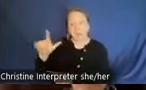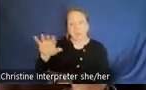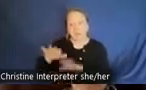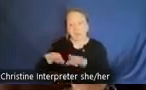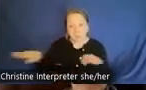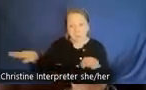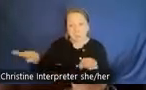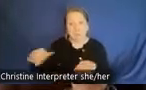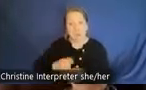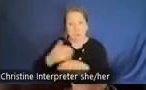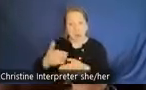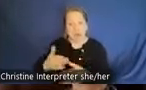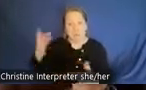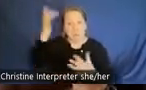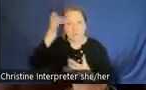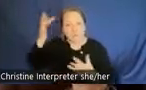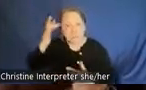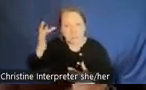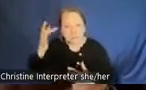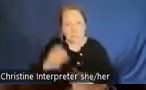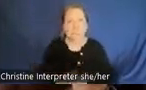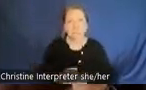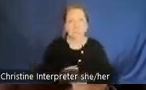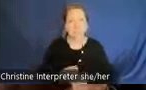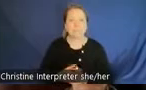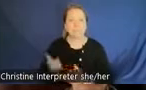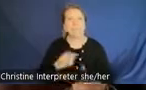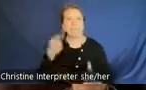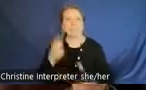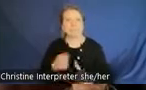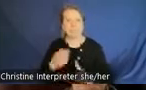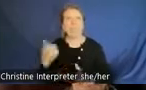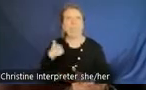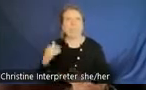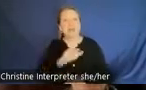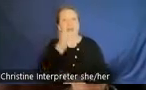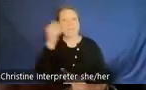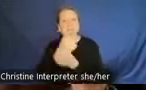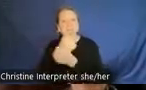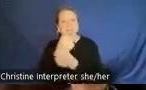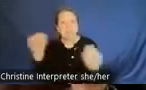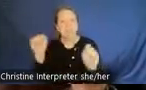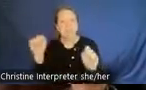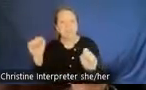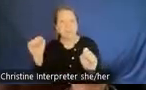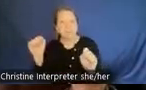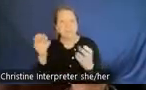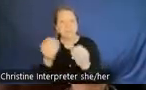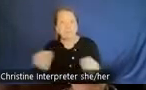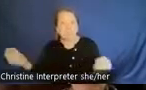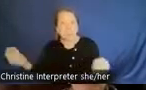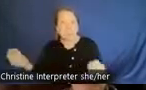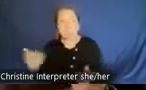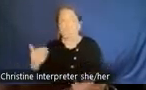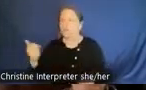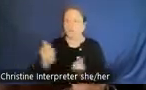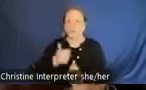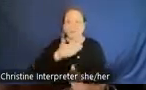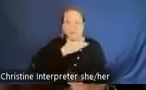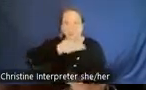to point out to you here is that safer products are available. They would have no fragrance chemicals,